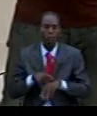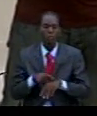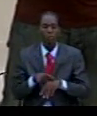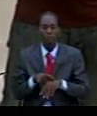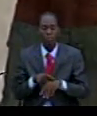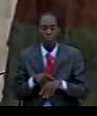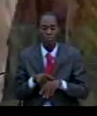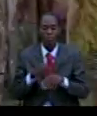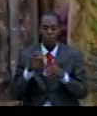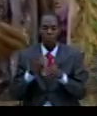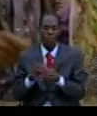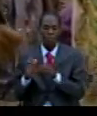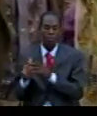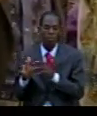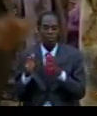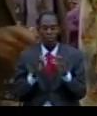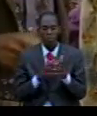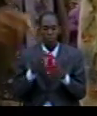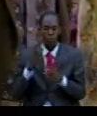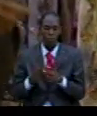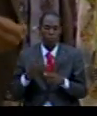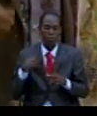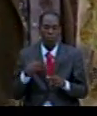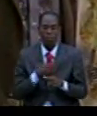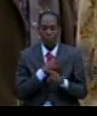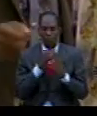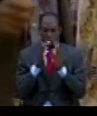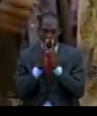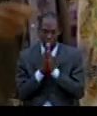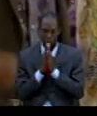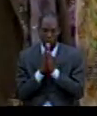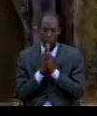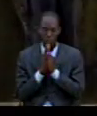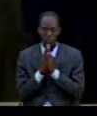In Jesus' name we pray.